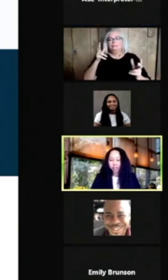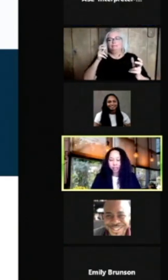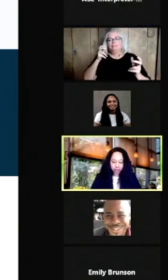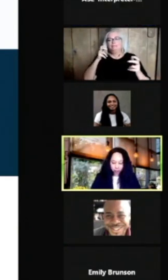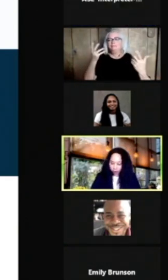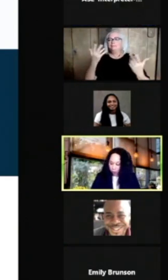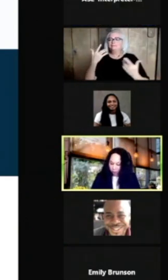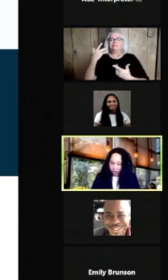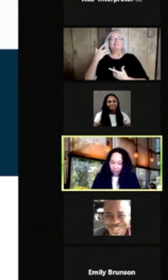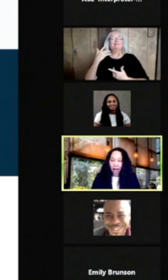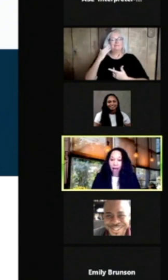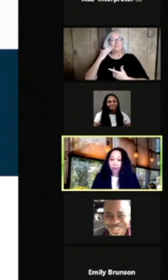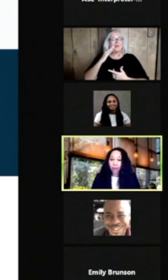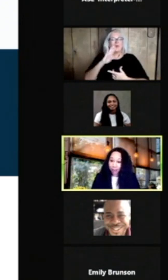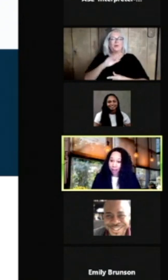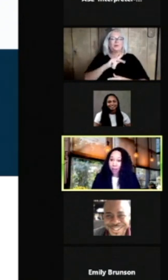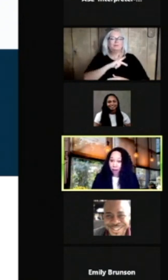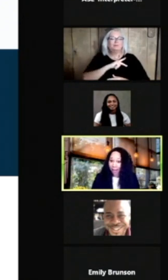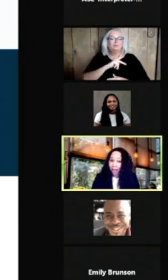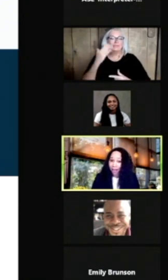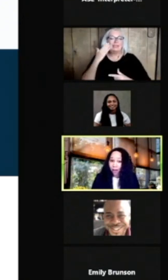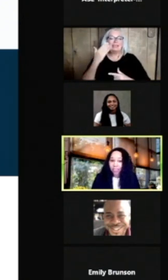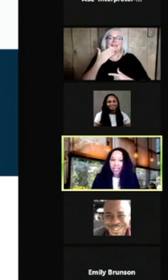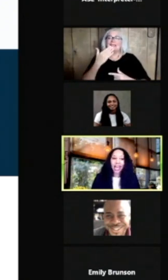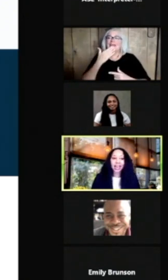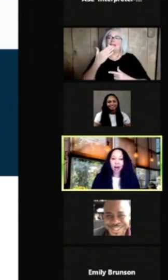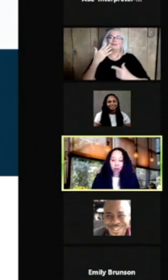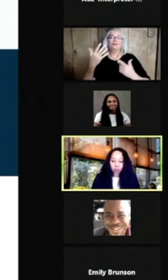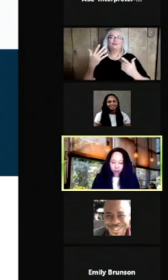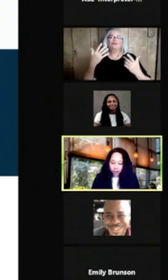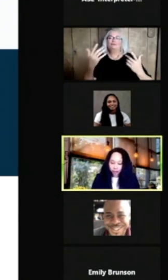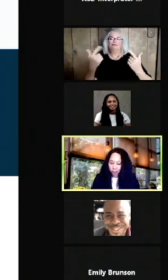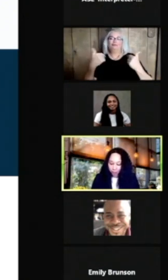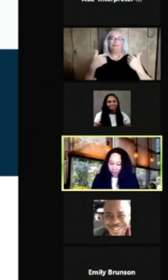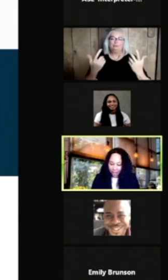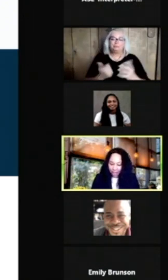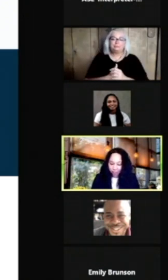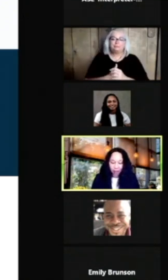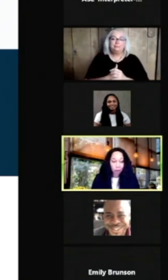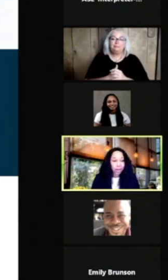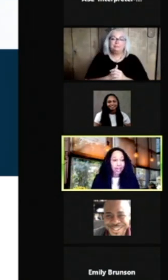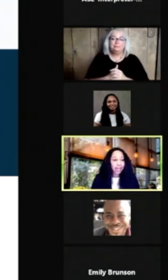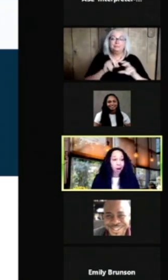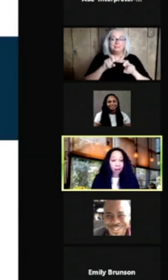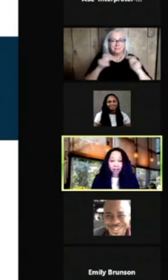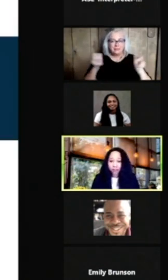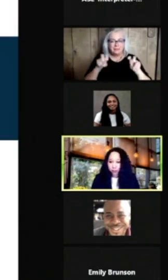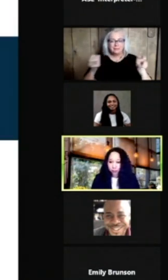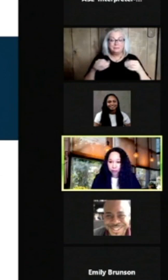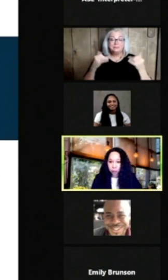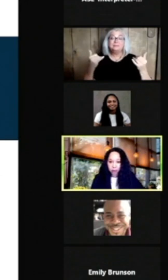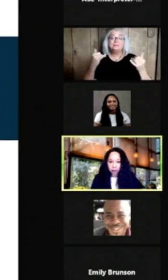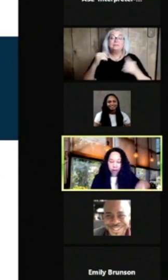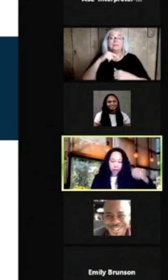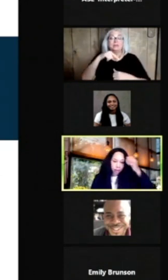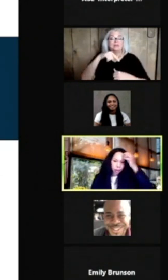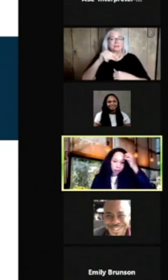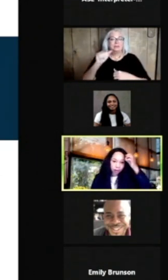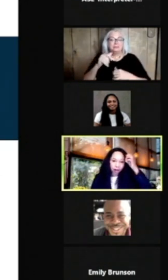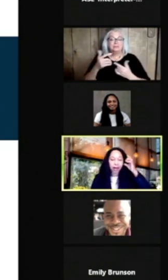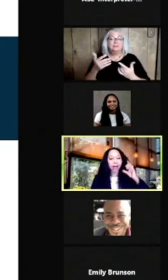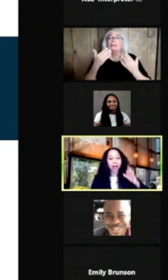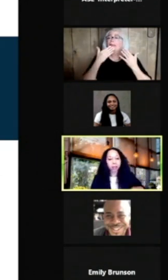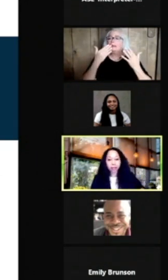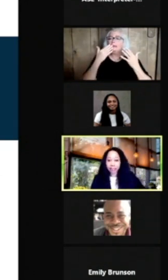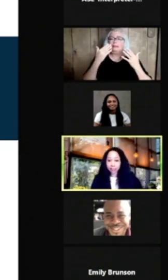So thank you so much for wrapping up our panel, and now we'll move to the Q&A. I want to thank all of you for